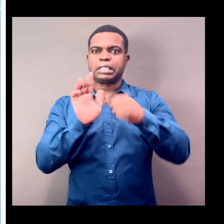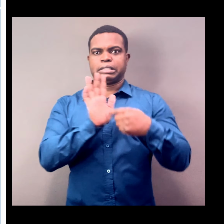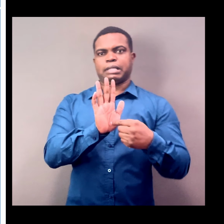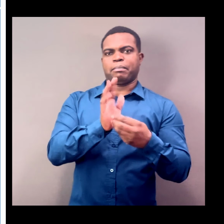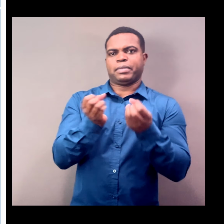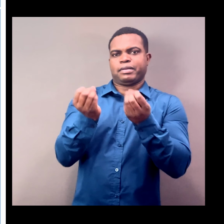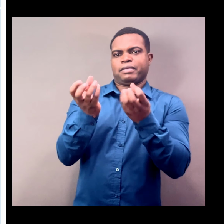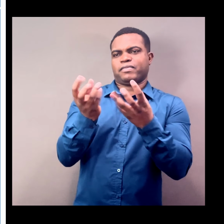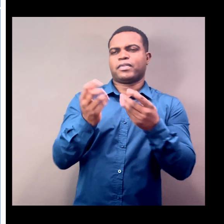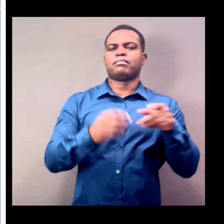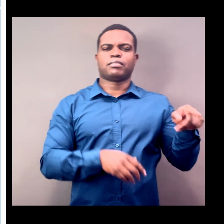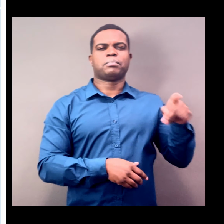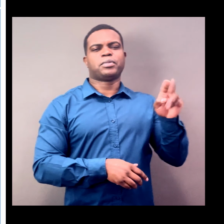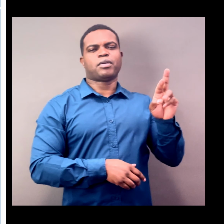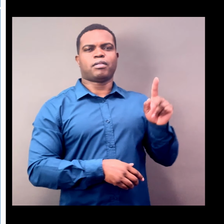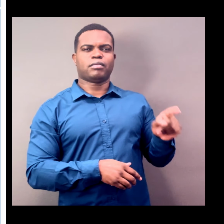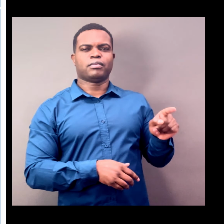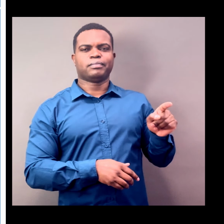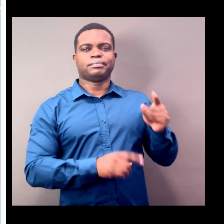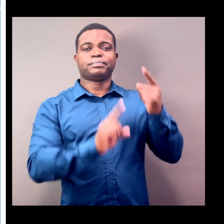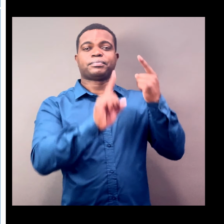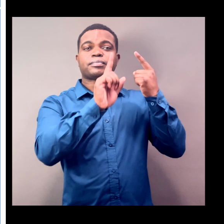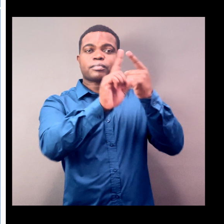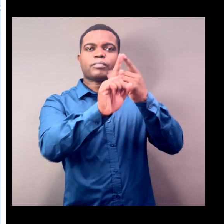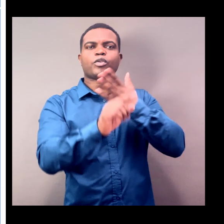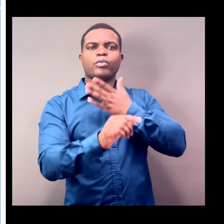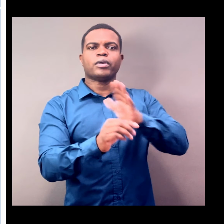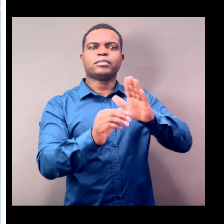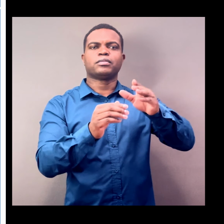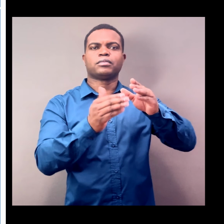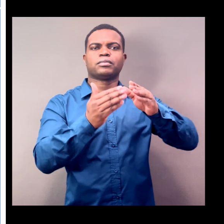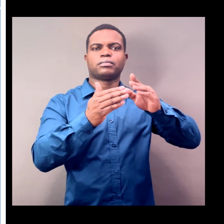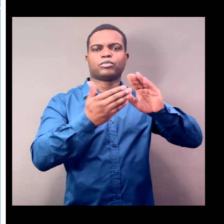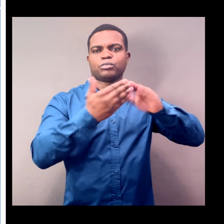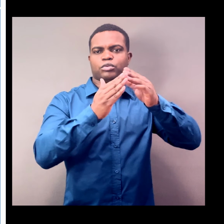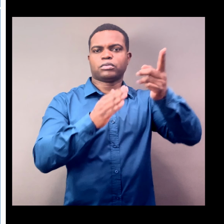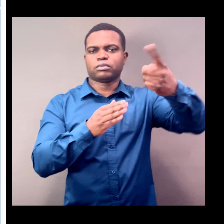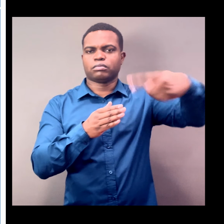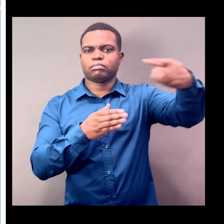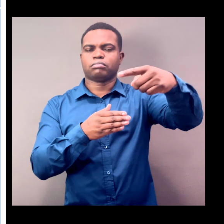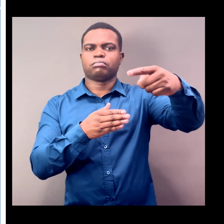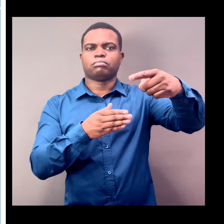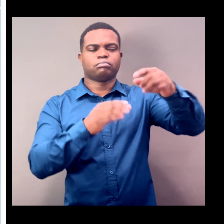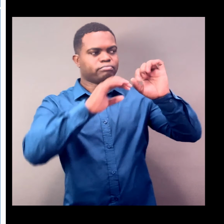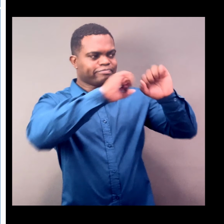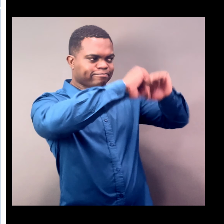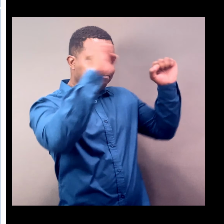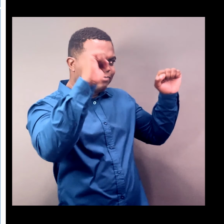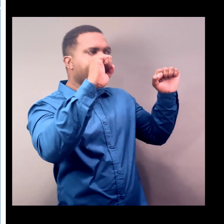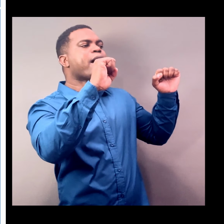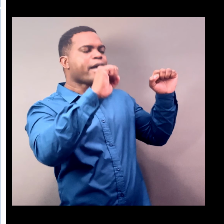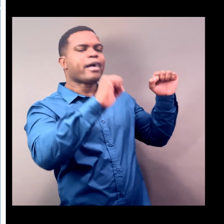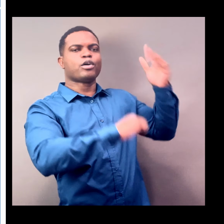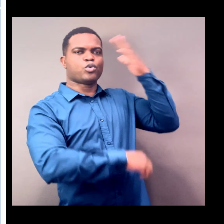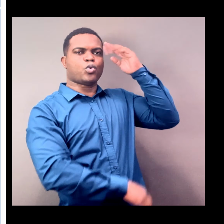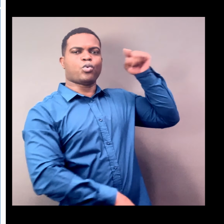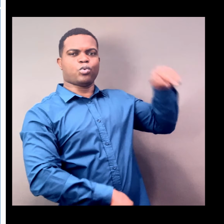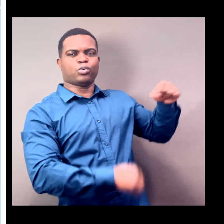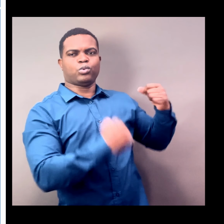For example, public relation also aims at getting the community to know about what they are doing, whereas